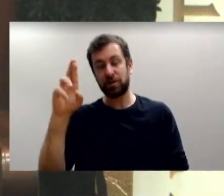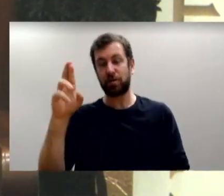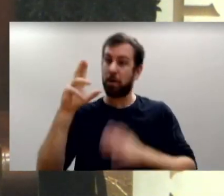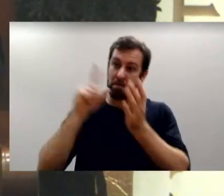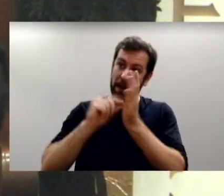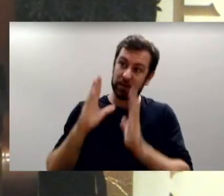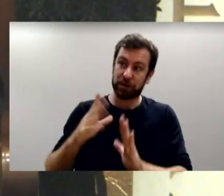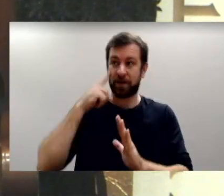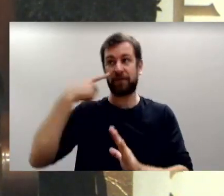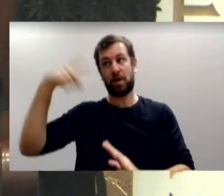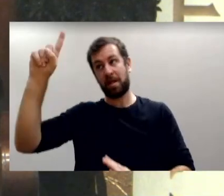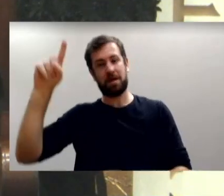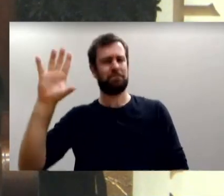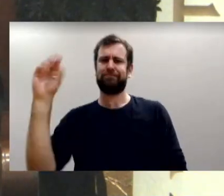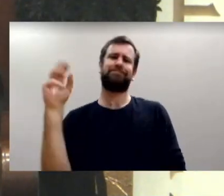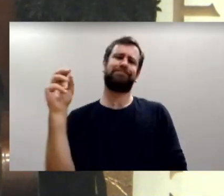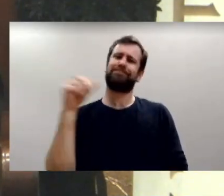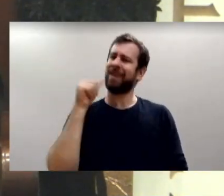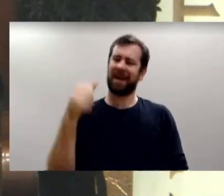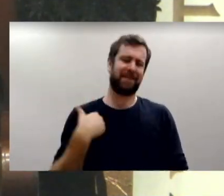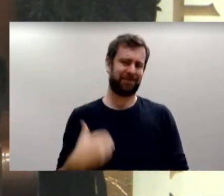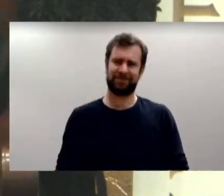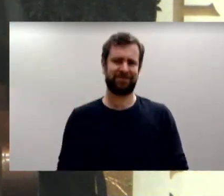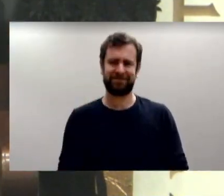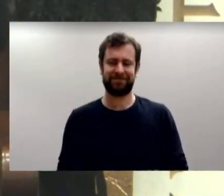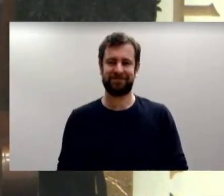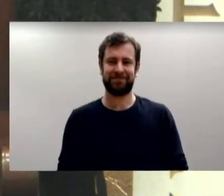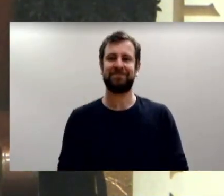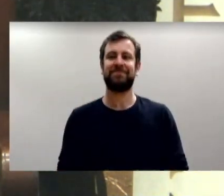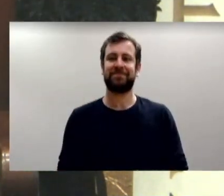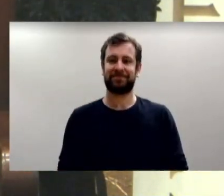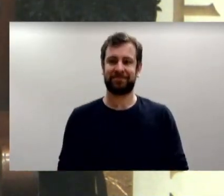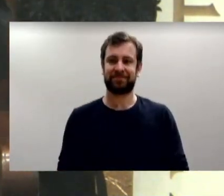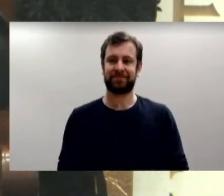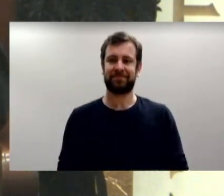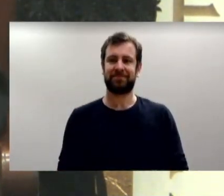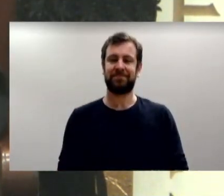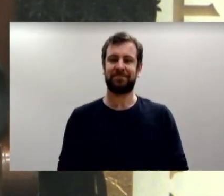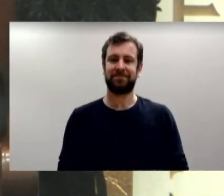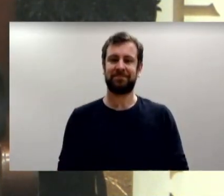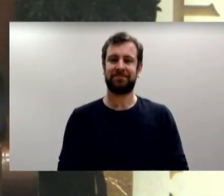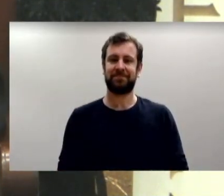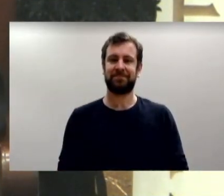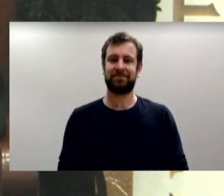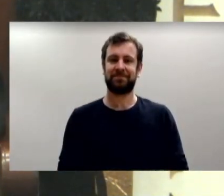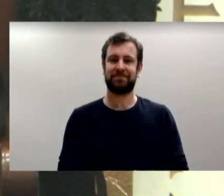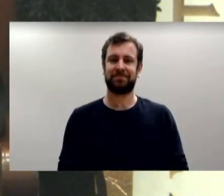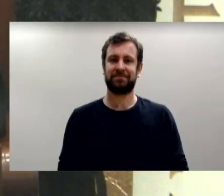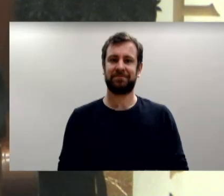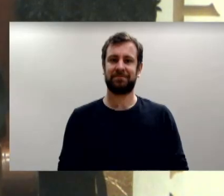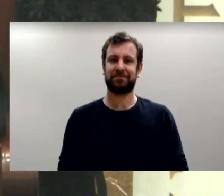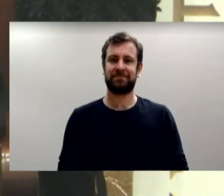Quran is Kalamullah. He is the Khaliq of Kalam.